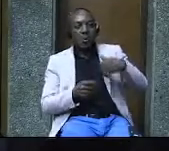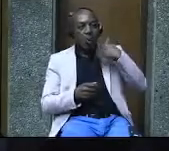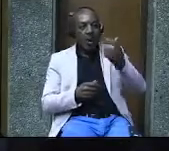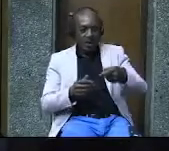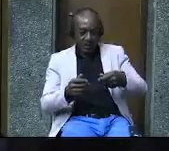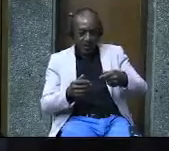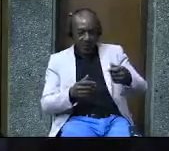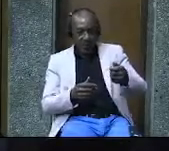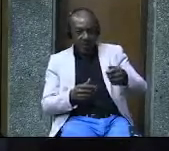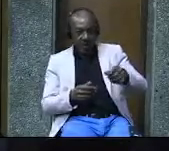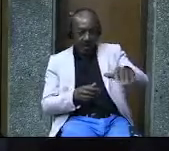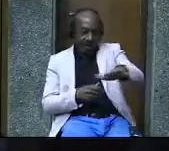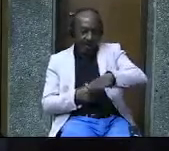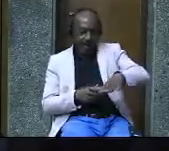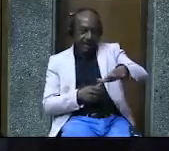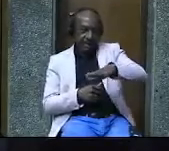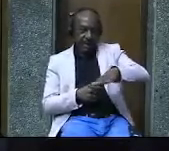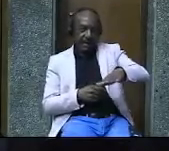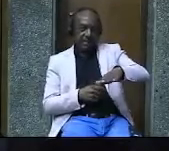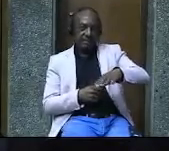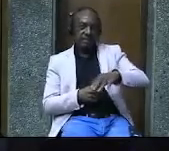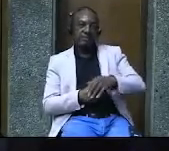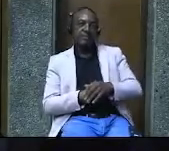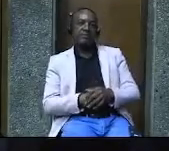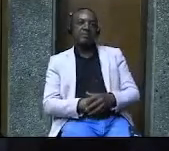hona mokia ke le jwetse bana ba